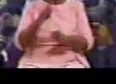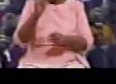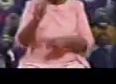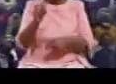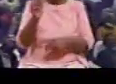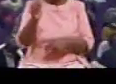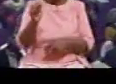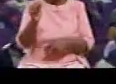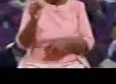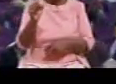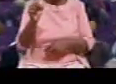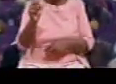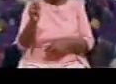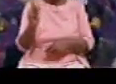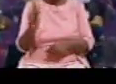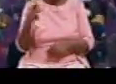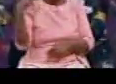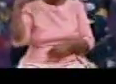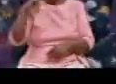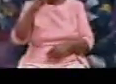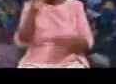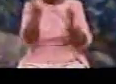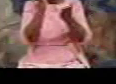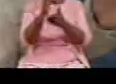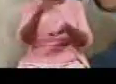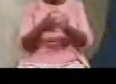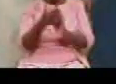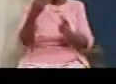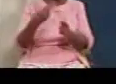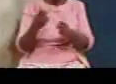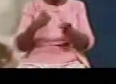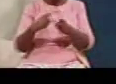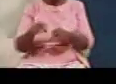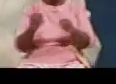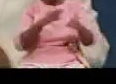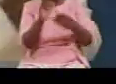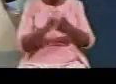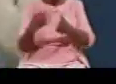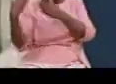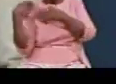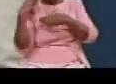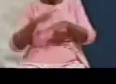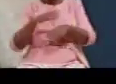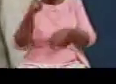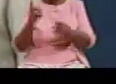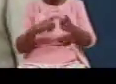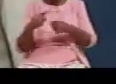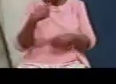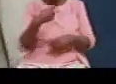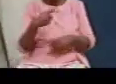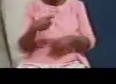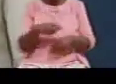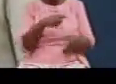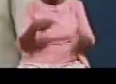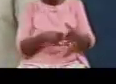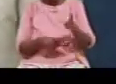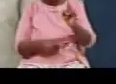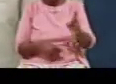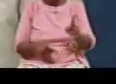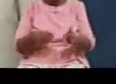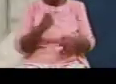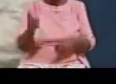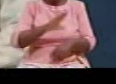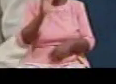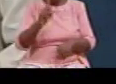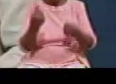you. And they put a task on you, and they put a burden on you, and they say, this one, you'll never get out